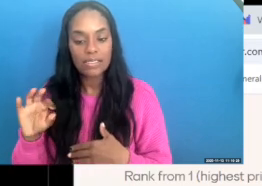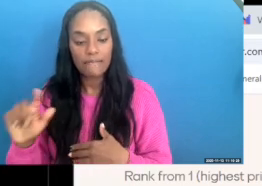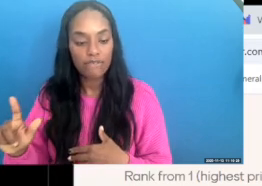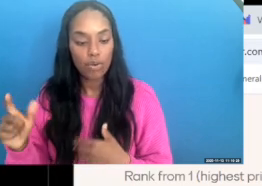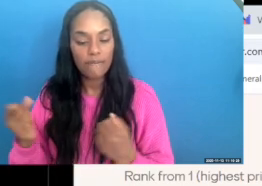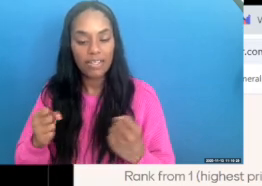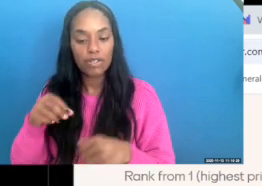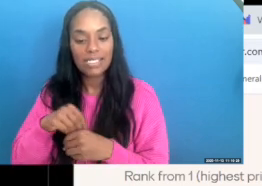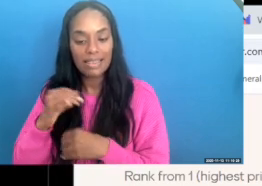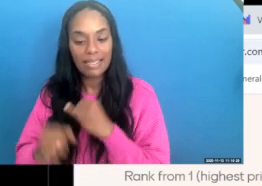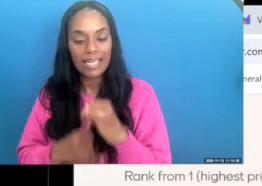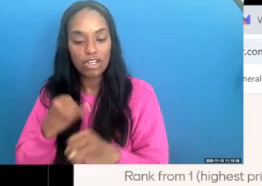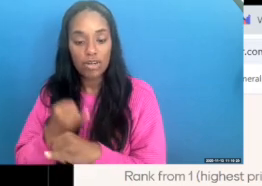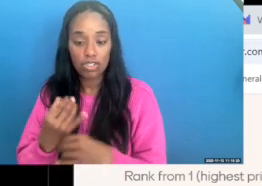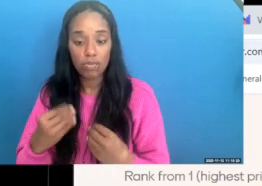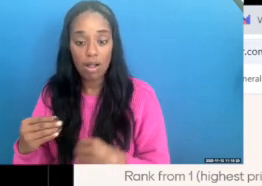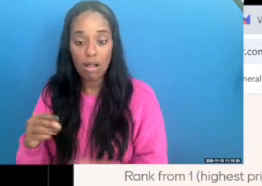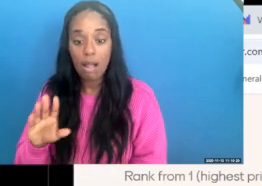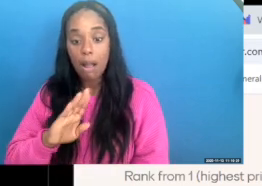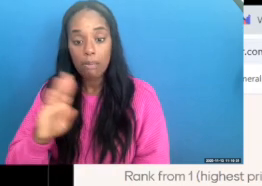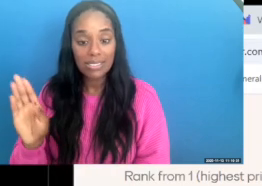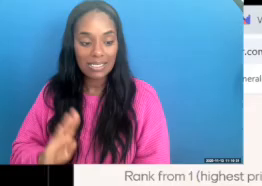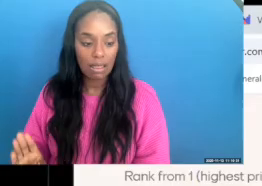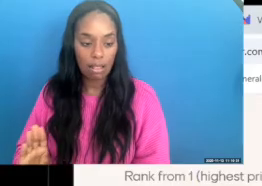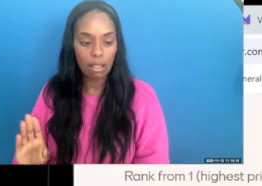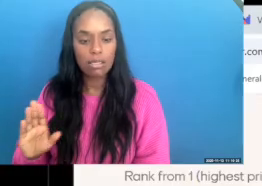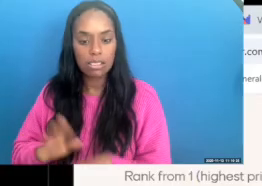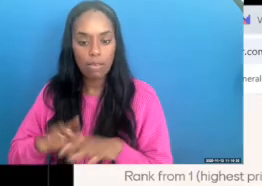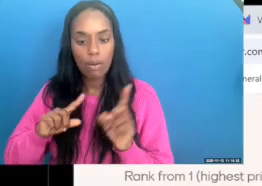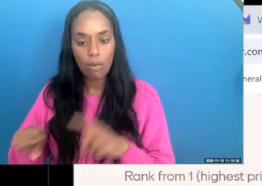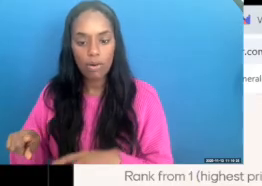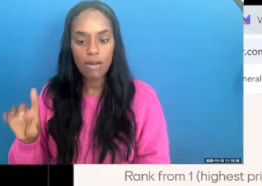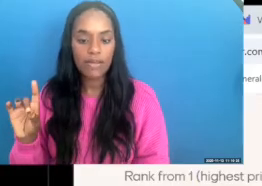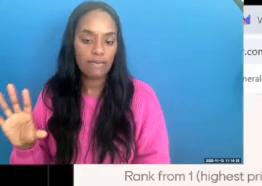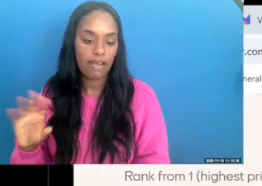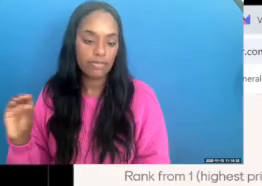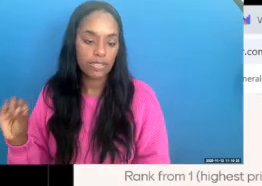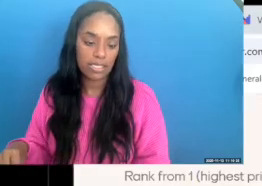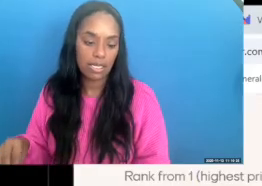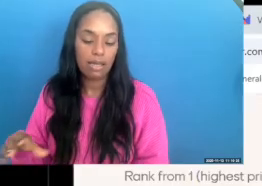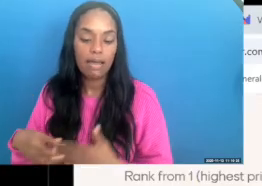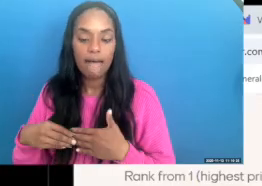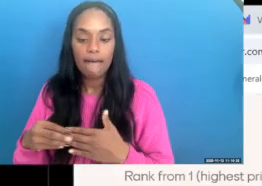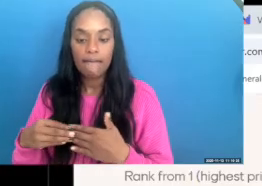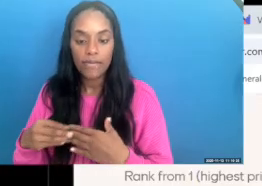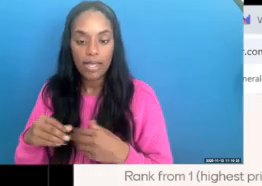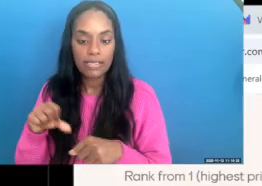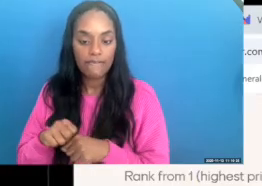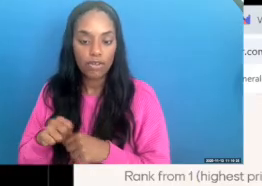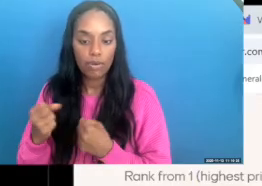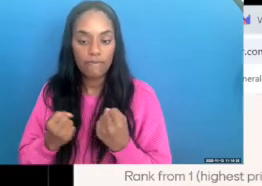term, there's a lot of interest in flex fuel vehicles in the international market. Brazil is on the order